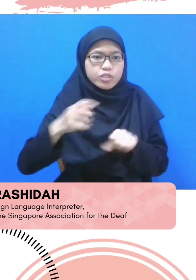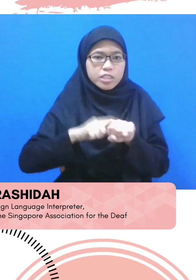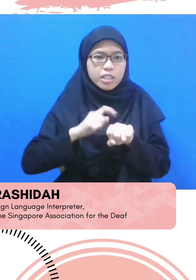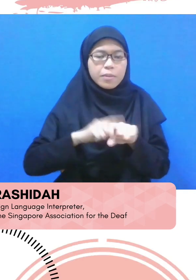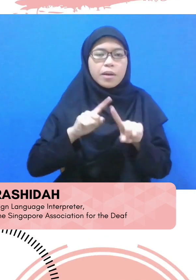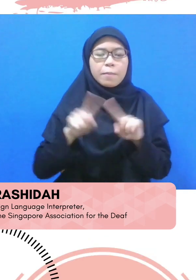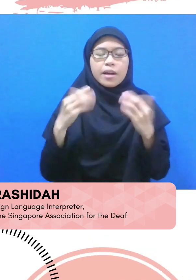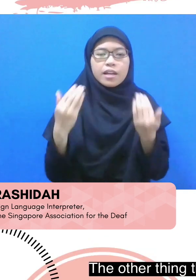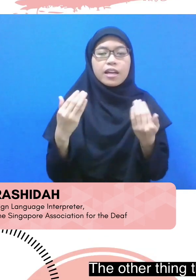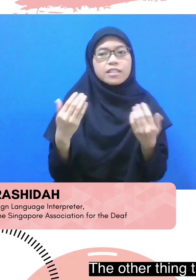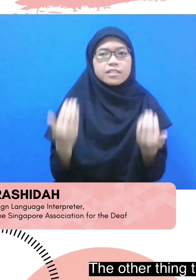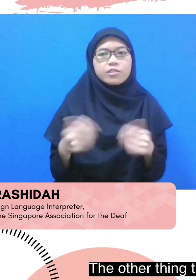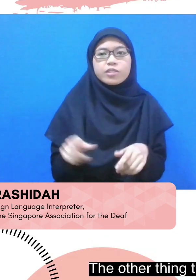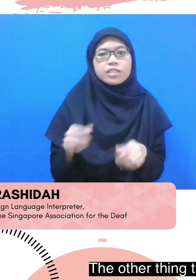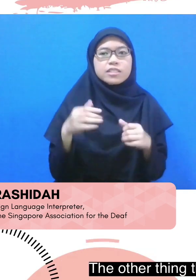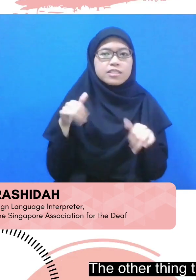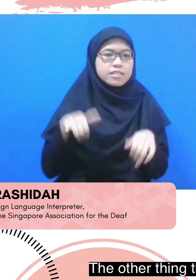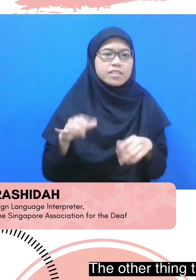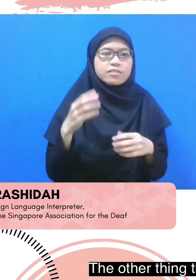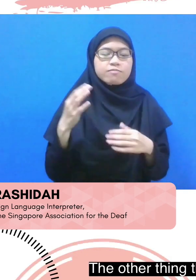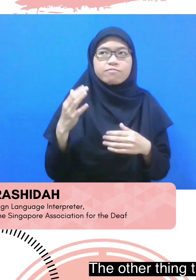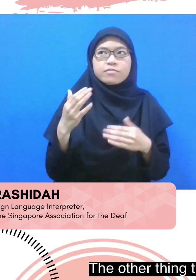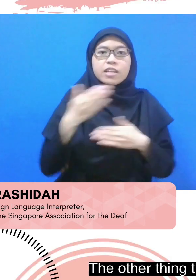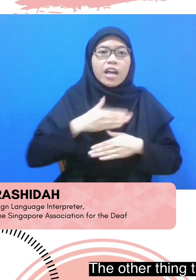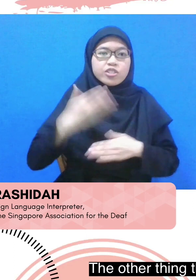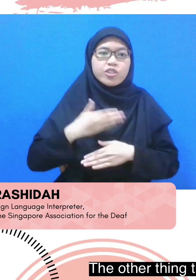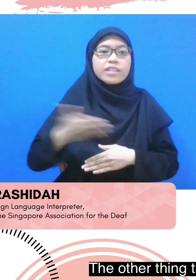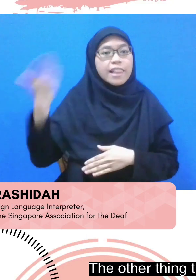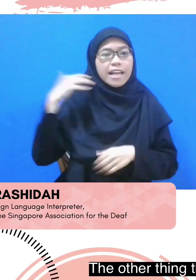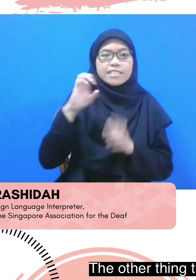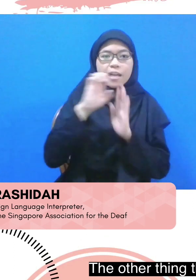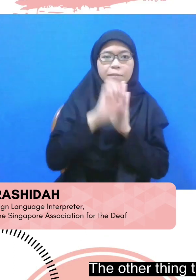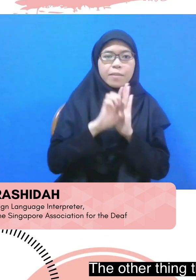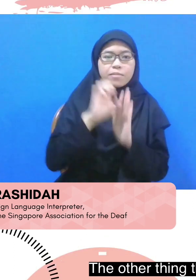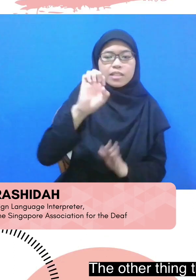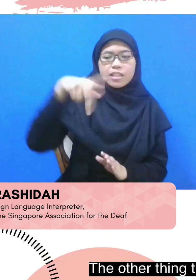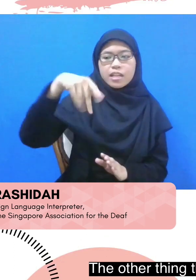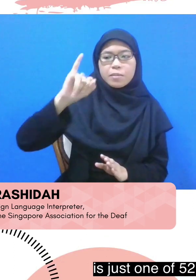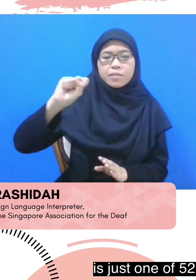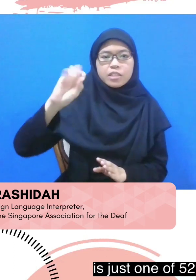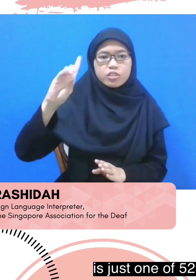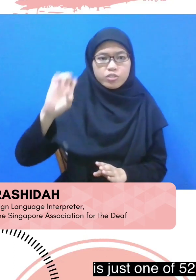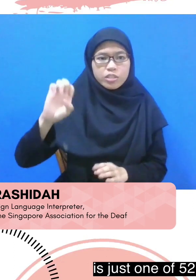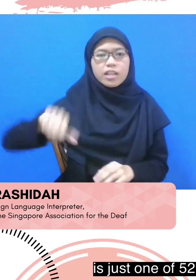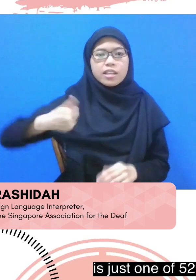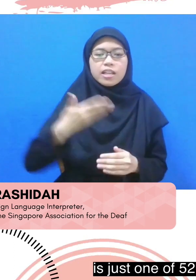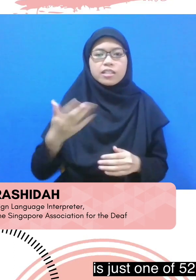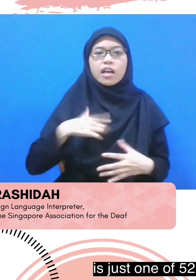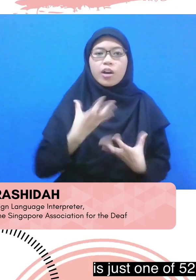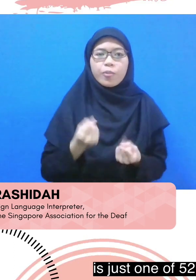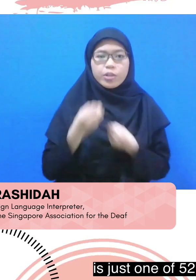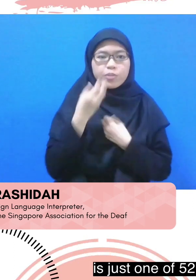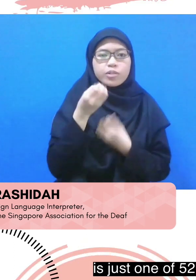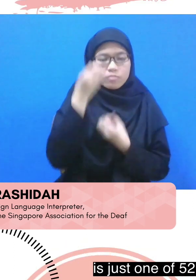earlier episodes. The other thing that I would highlight is that In Search of Purpose is just one of the